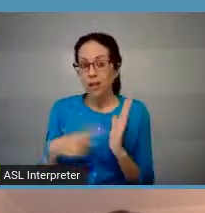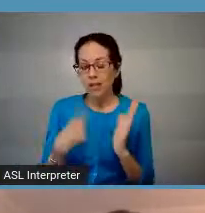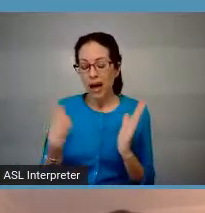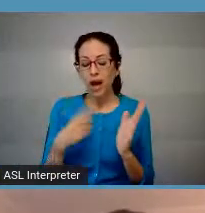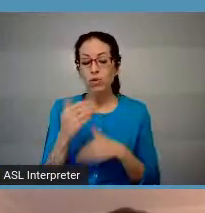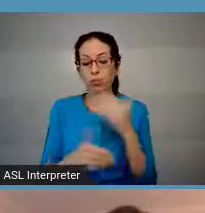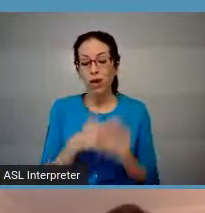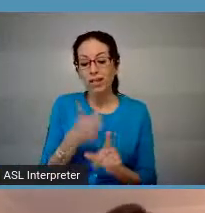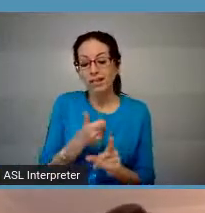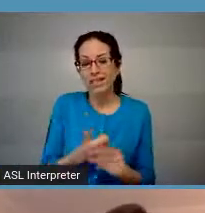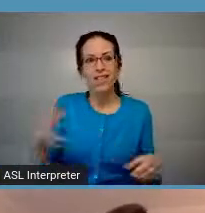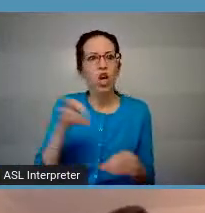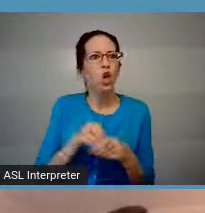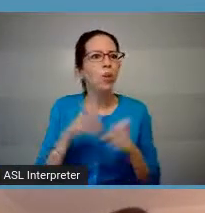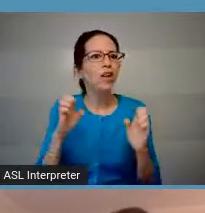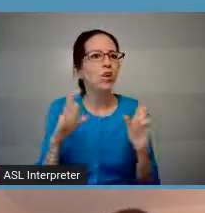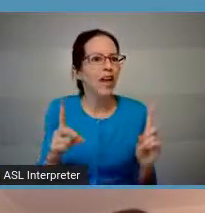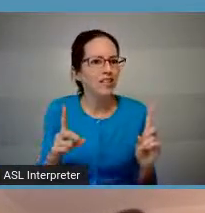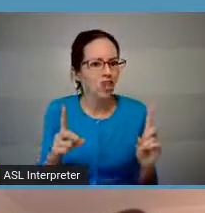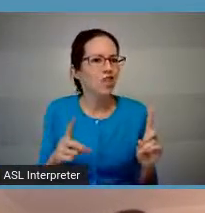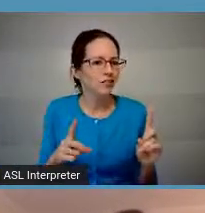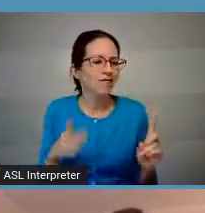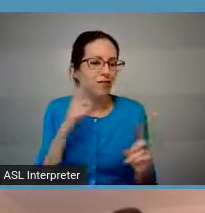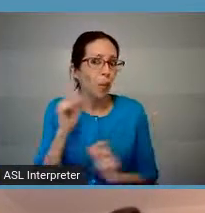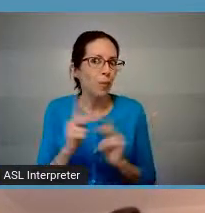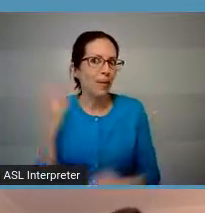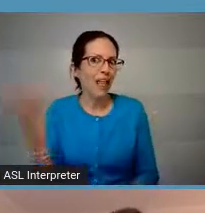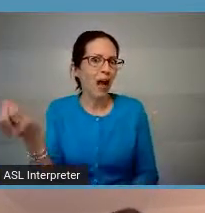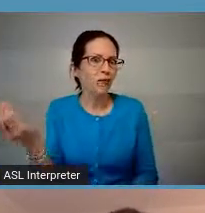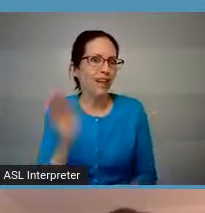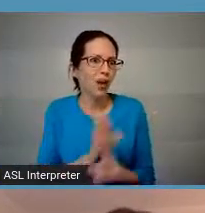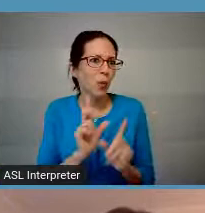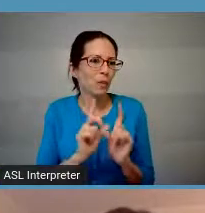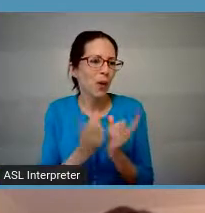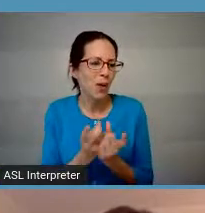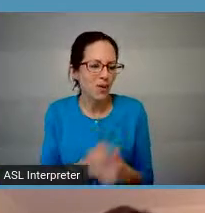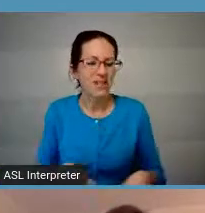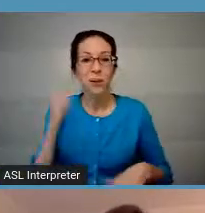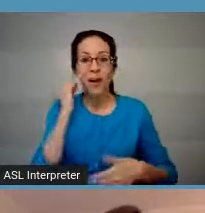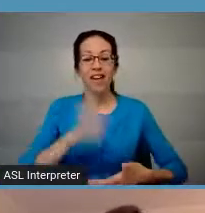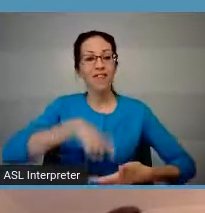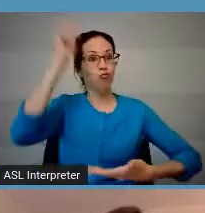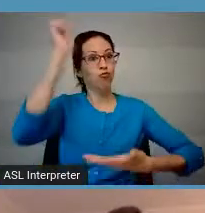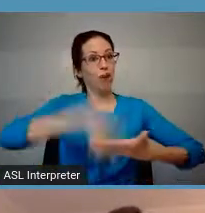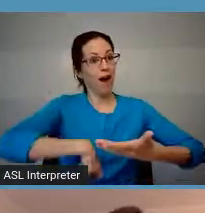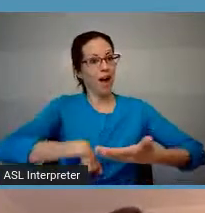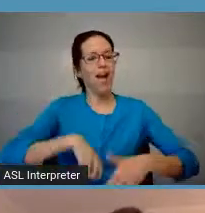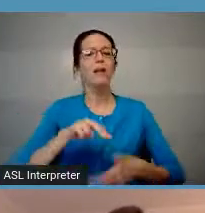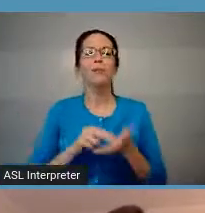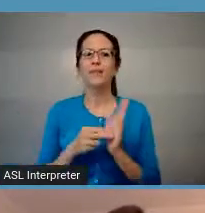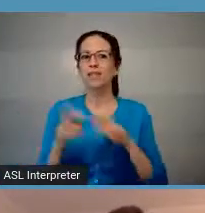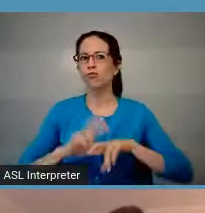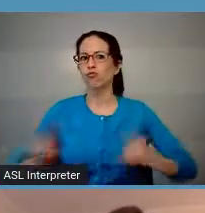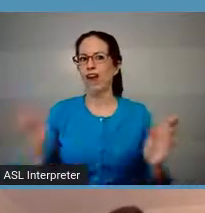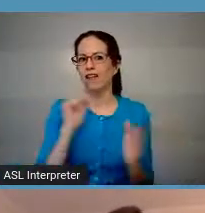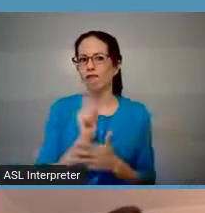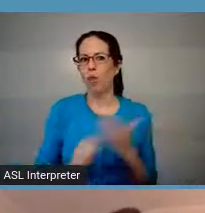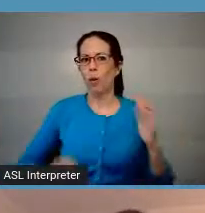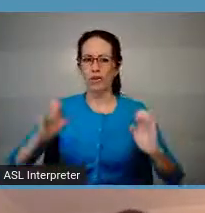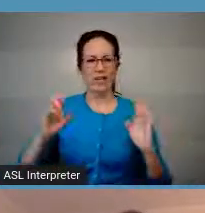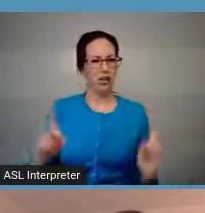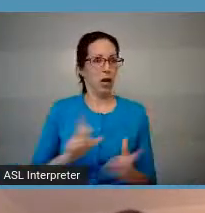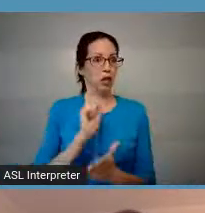education outside your department. So writing things down can help you be prepared for those moments. Okay, so let's get